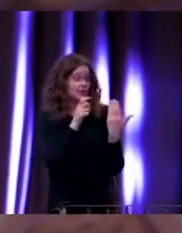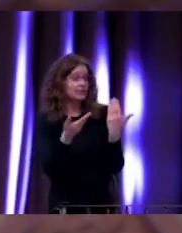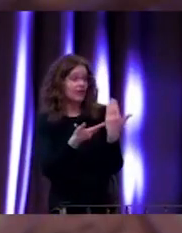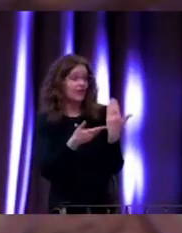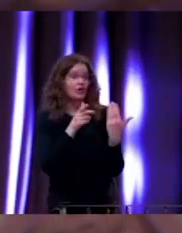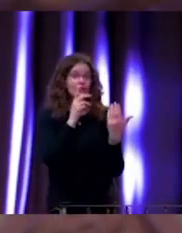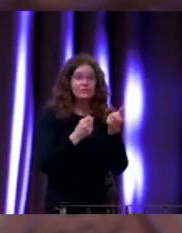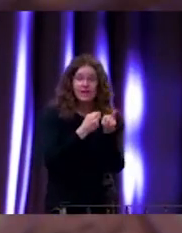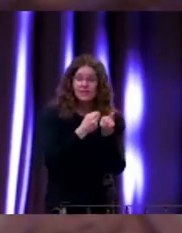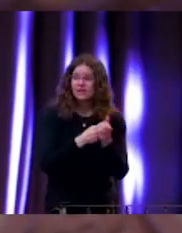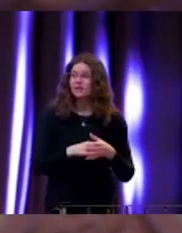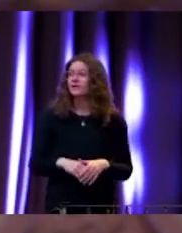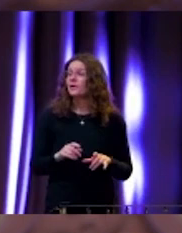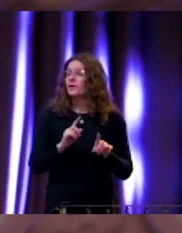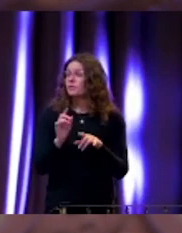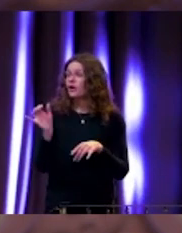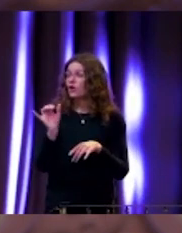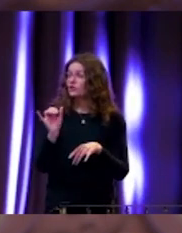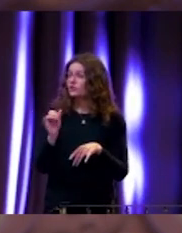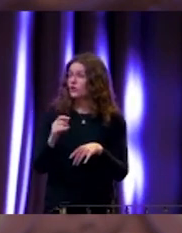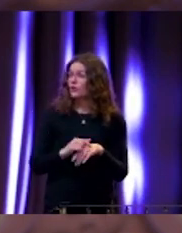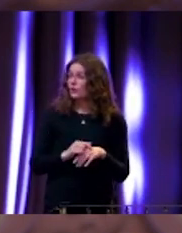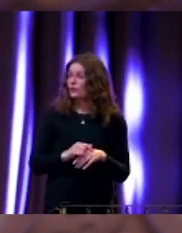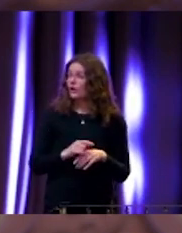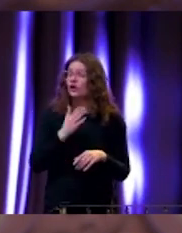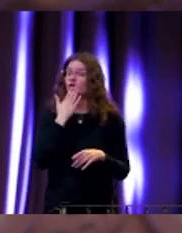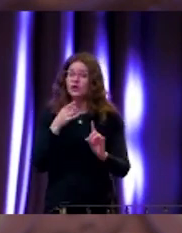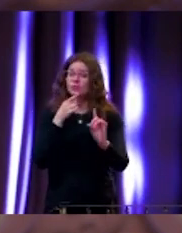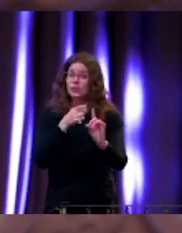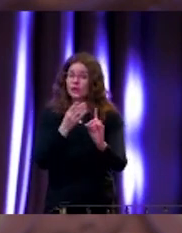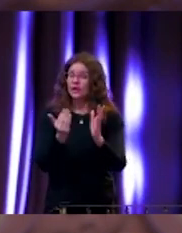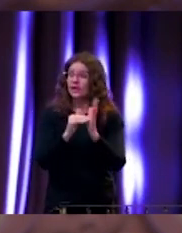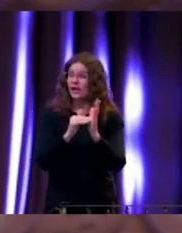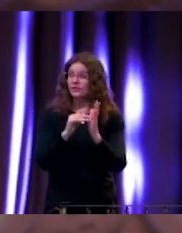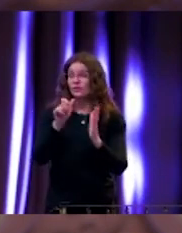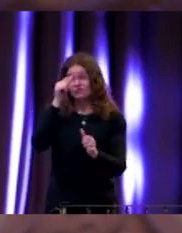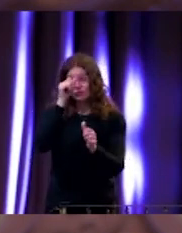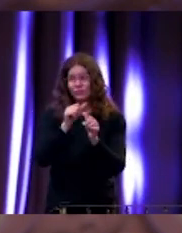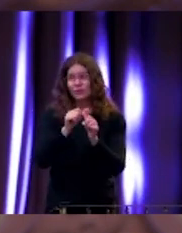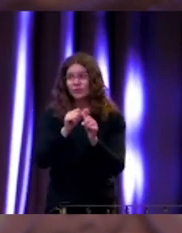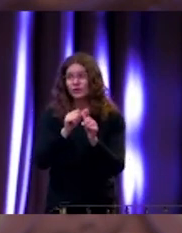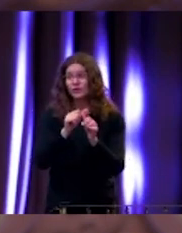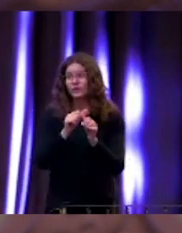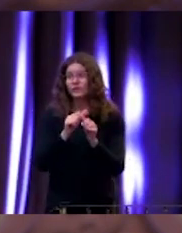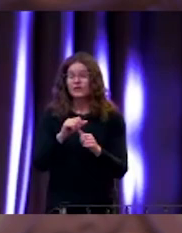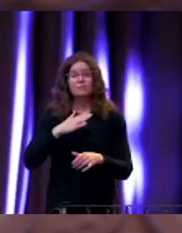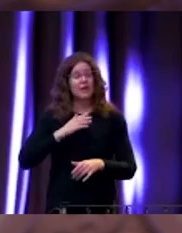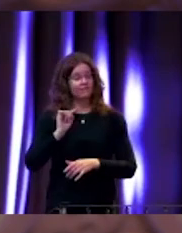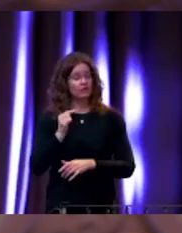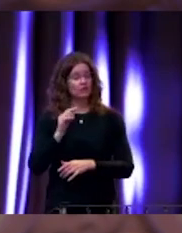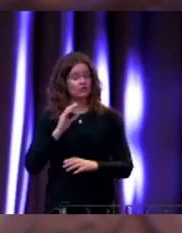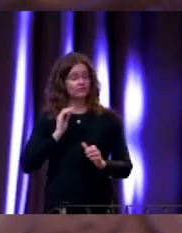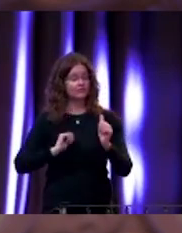really important point. Again, you have to remember, first concert, sha-na-na, so I've got some time on me. Back in the day when